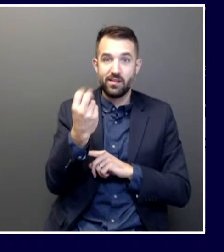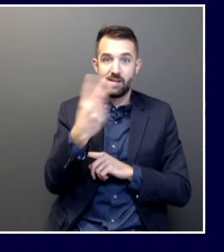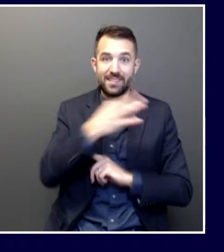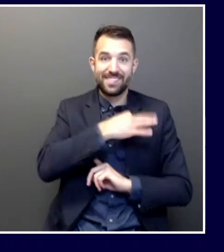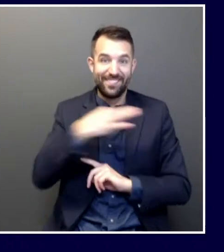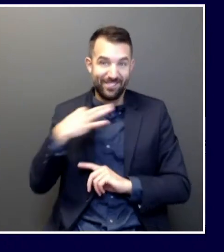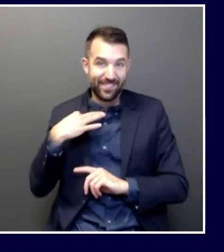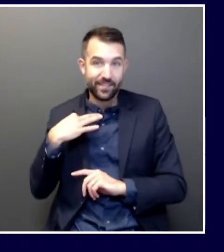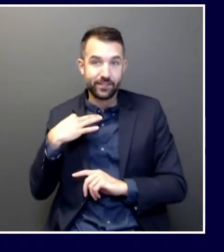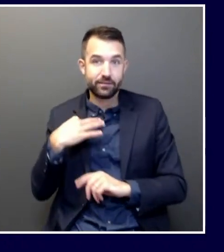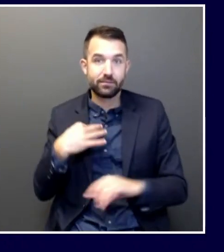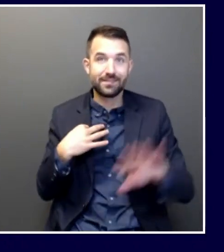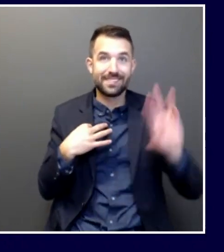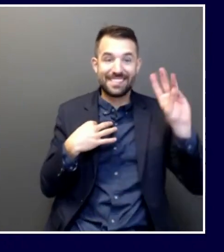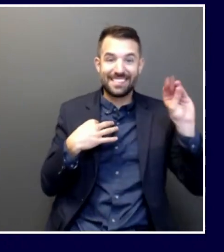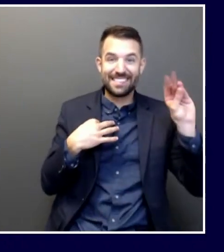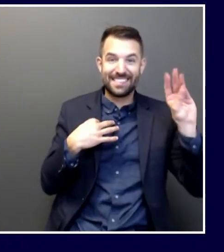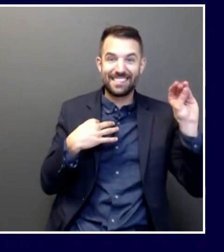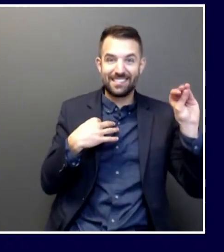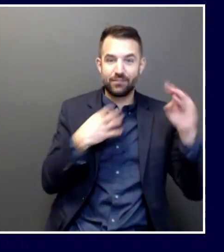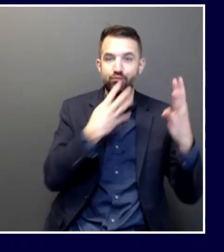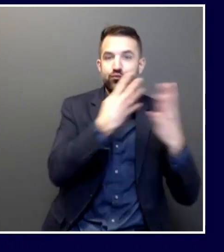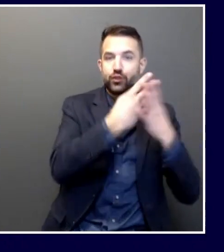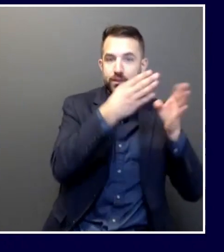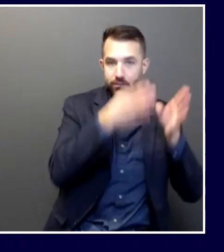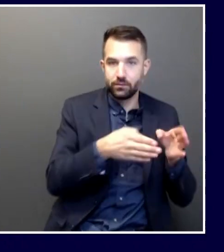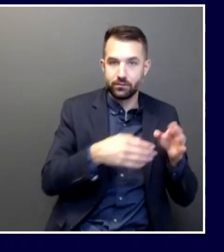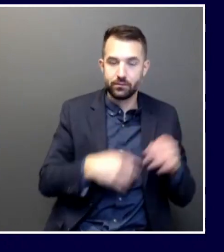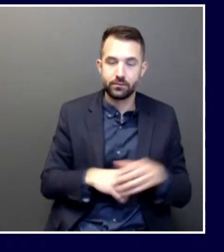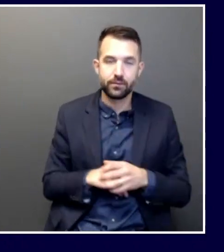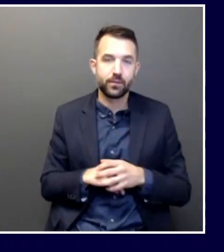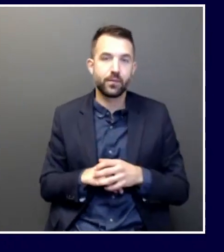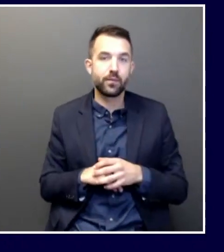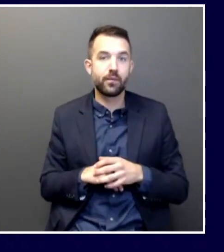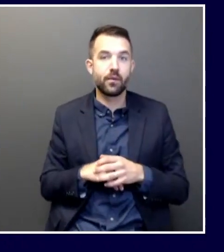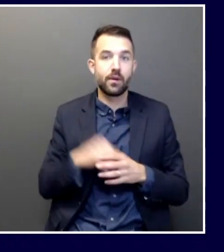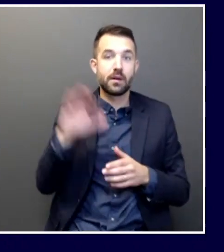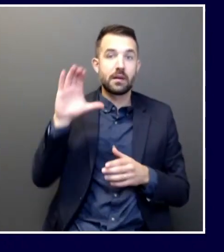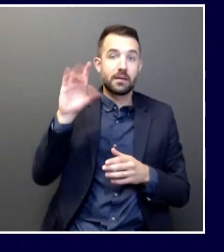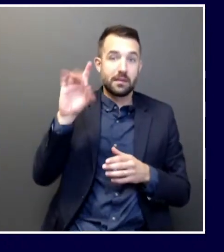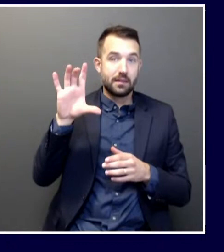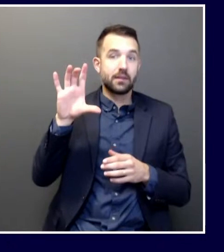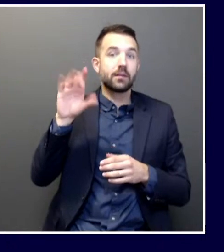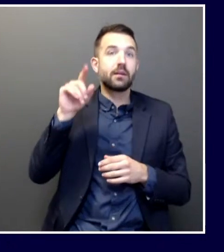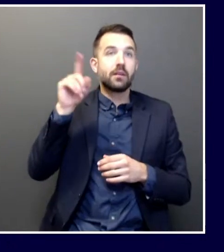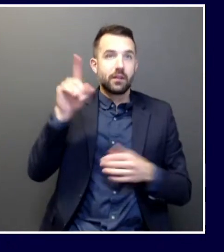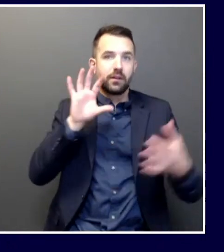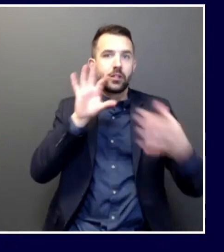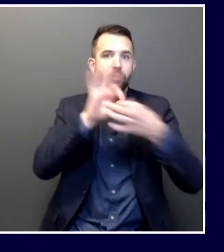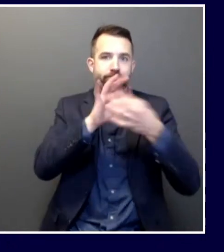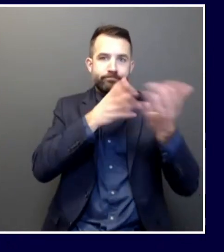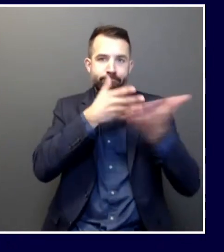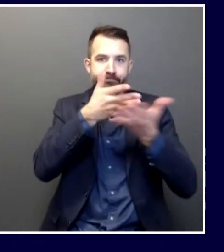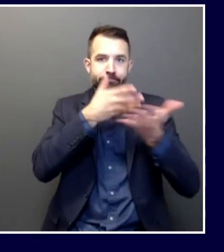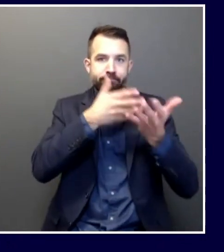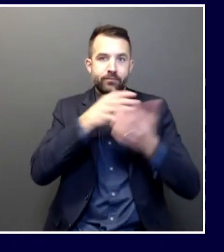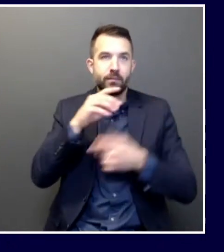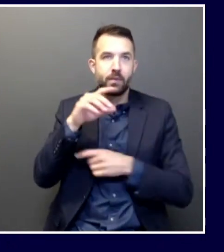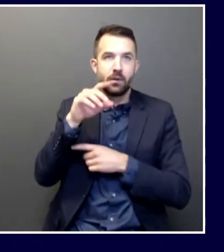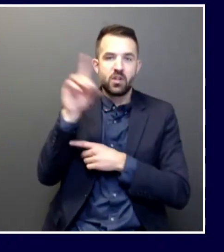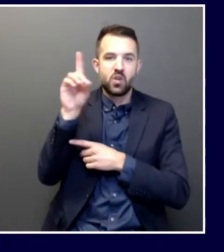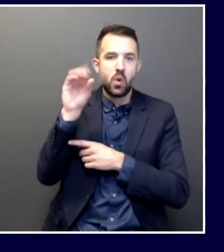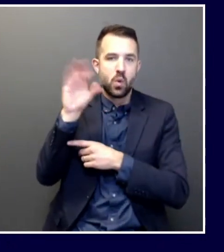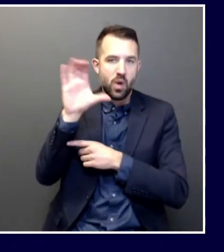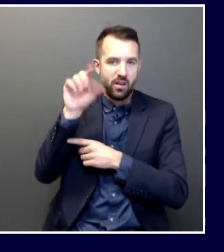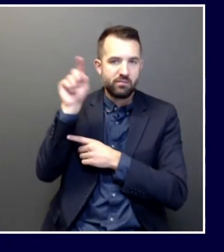among residents. Maine CDC has been working very closely with the Maine Department of Corrections, as well as with the